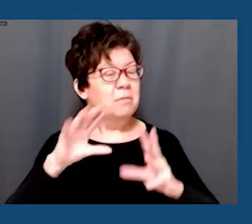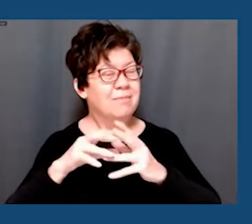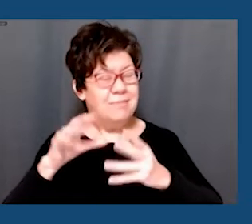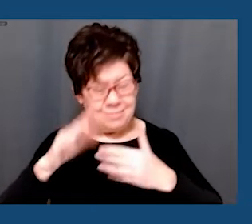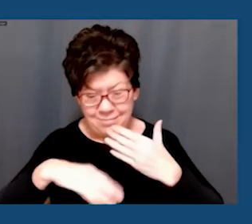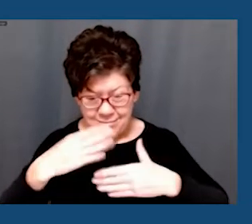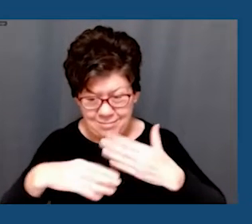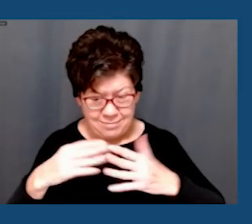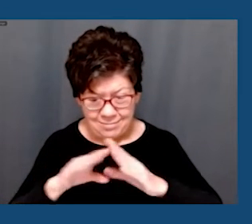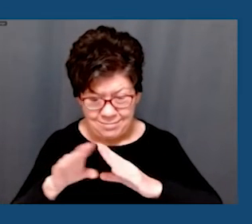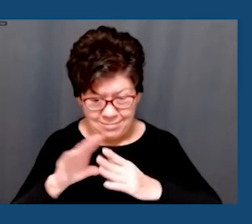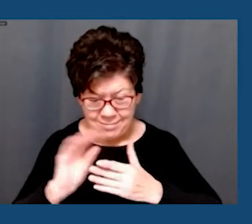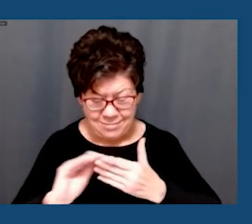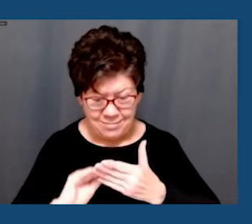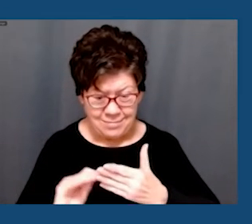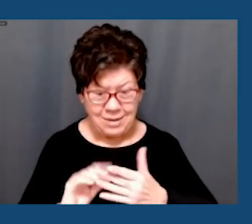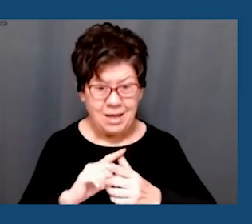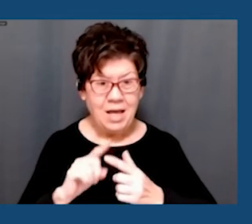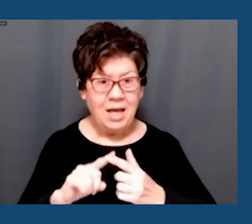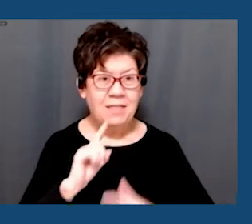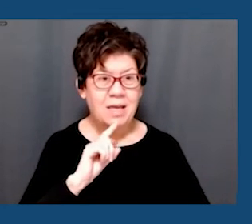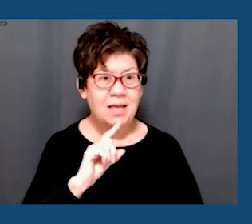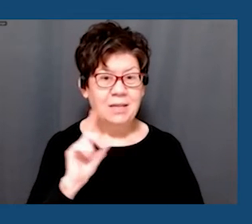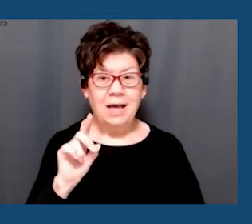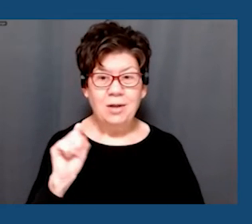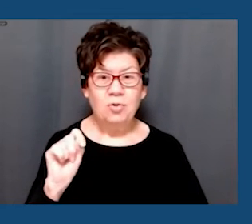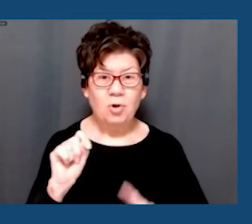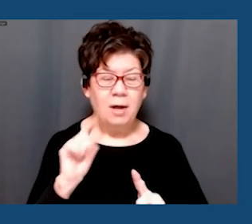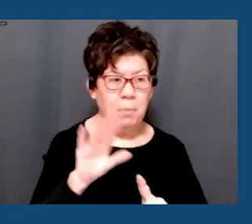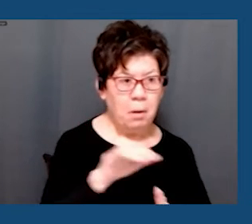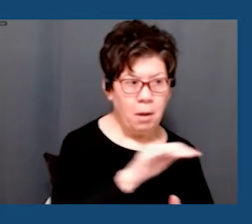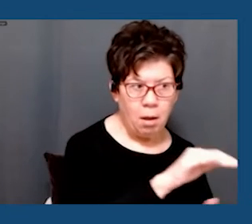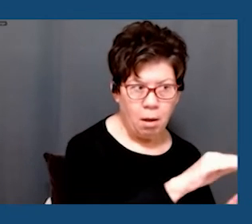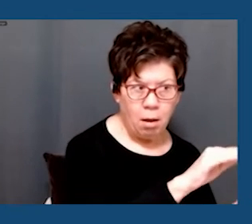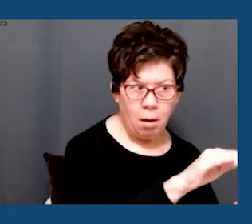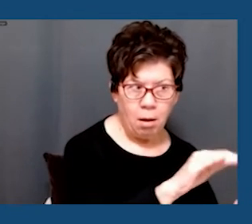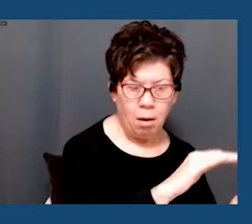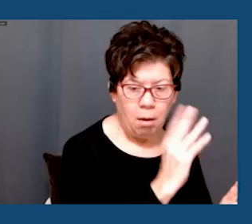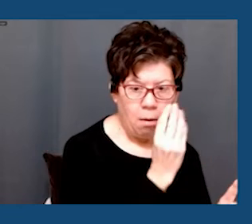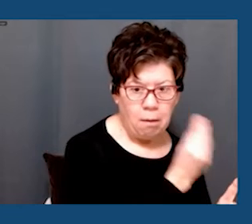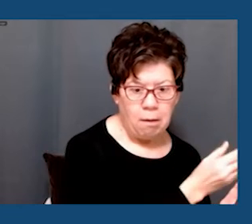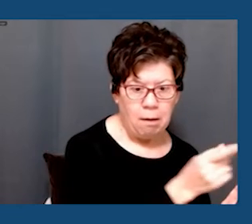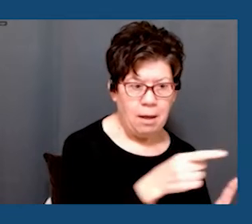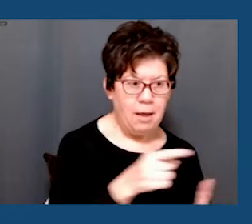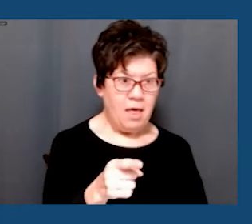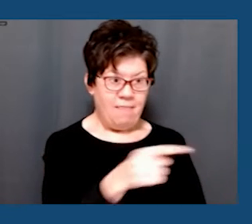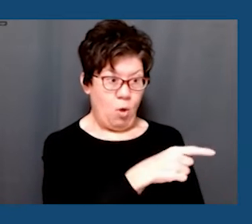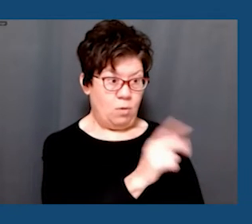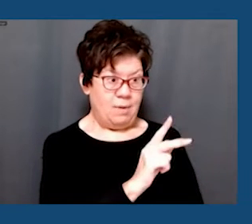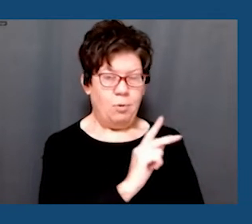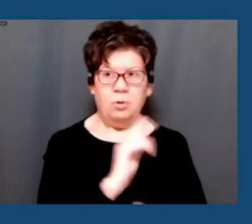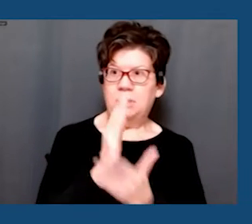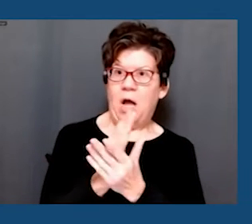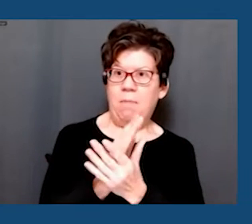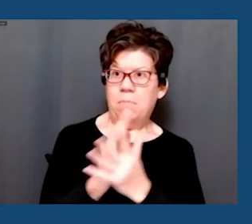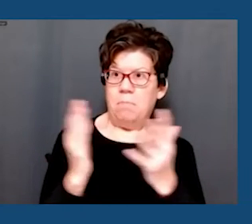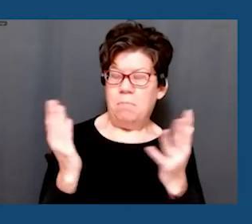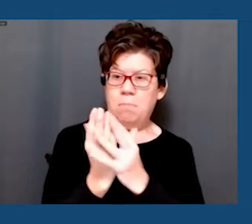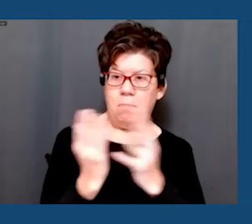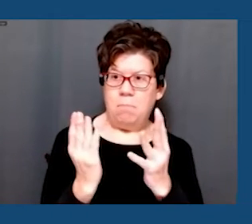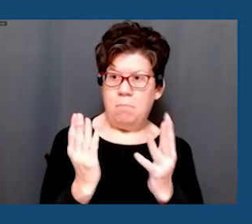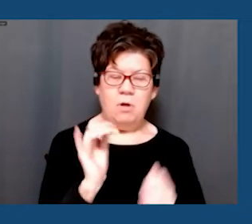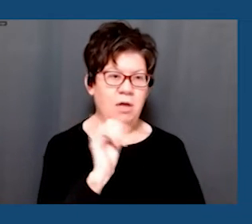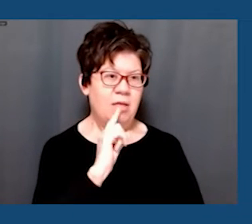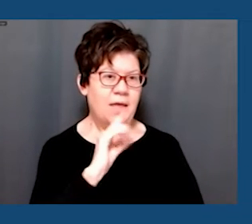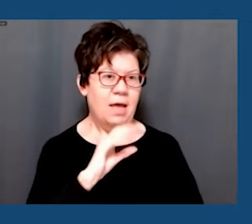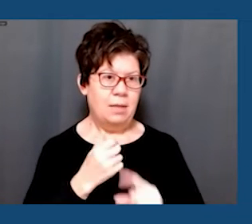Donald Trump whispers in their ear and all of a sudden they're terrified and they immediately stop, that has an effect on my state.